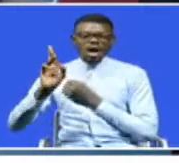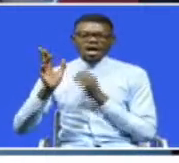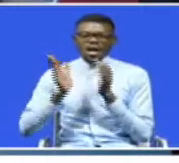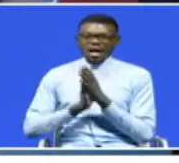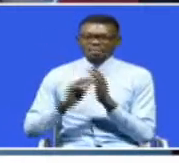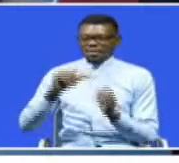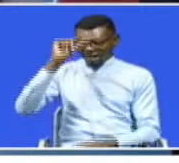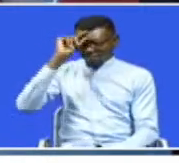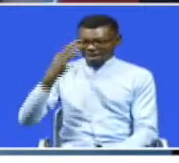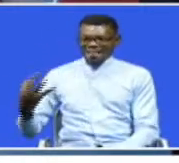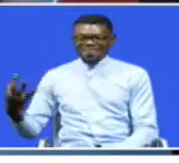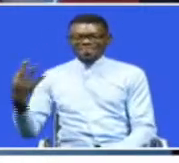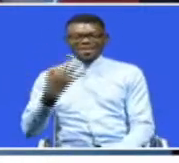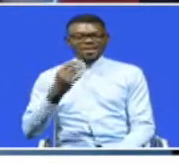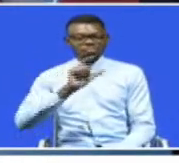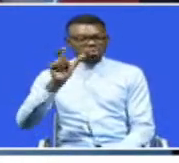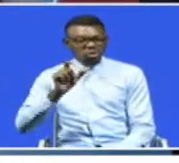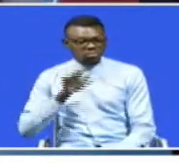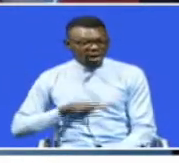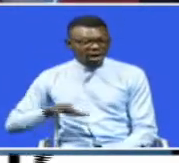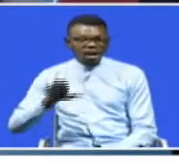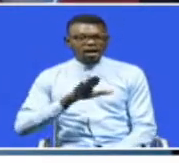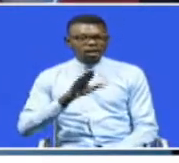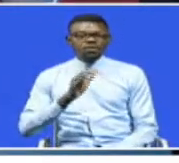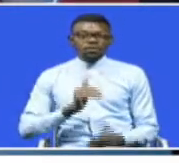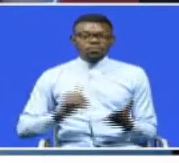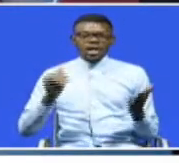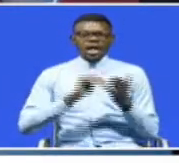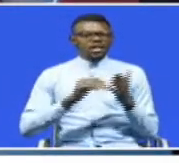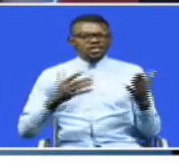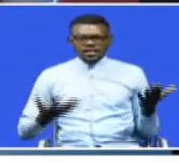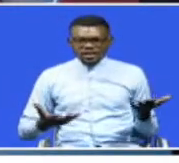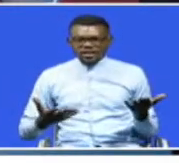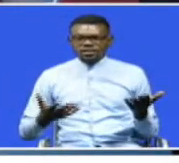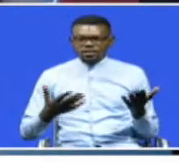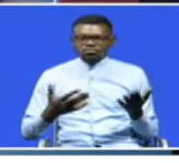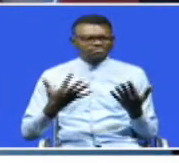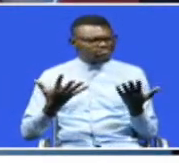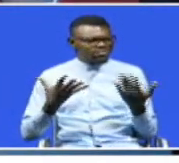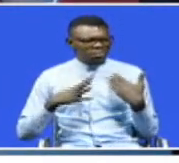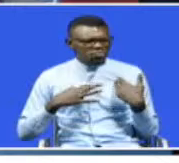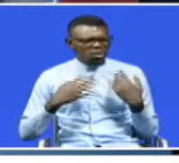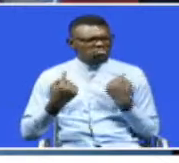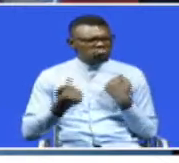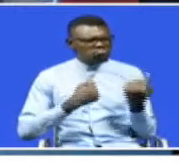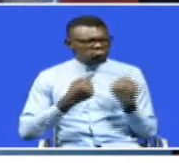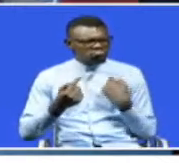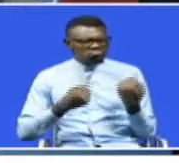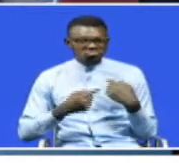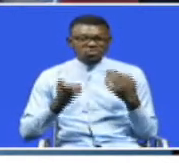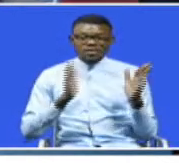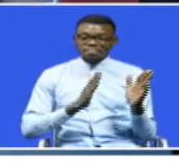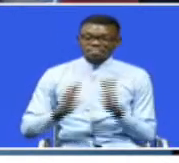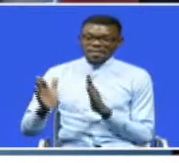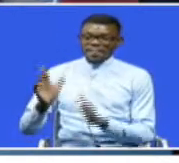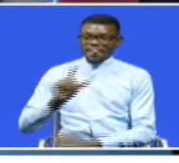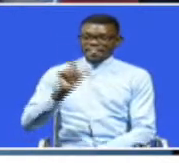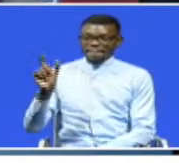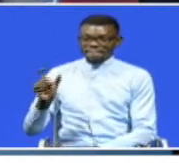three governors from the coast region has once again reignited talk of renewed efforts by coastal